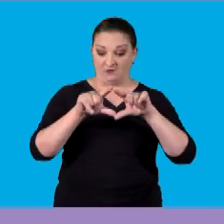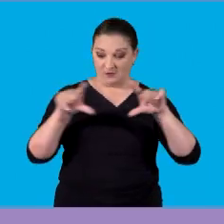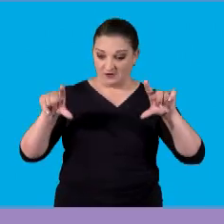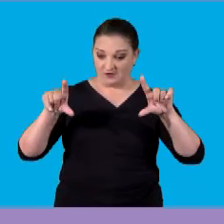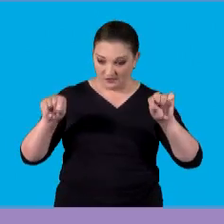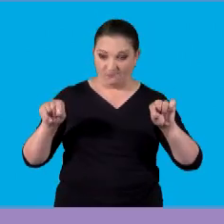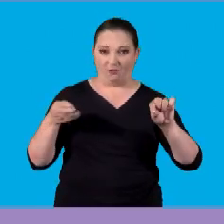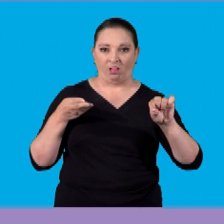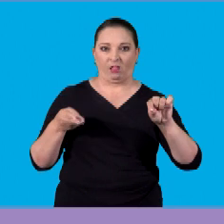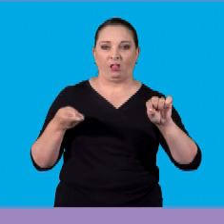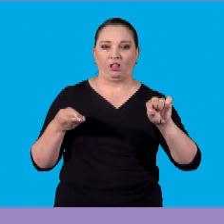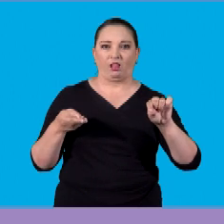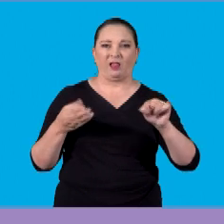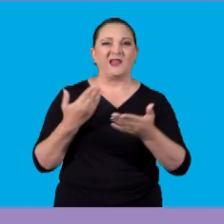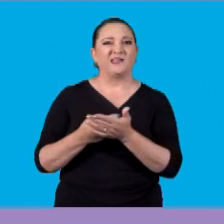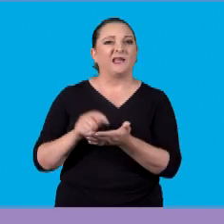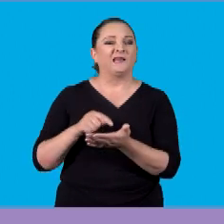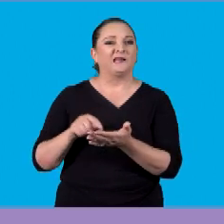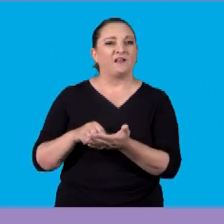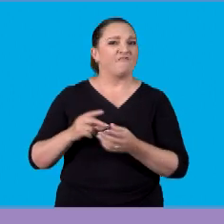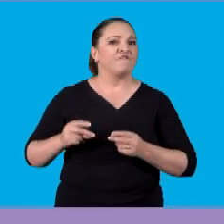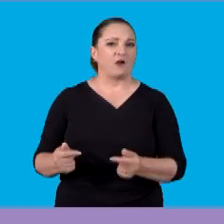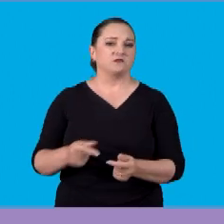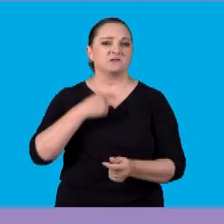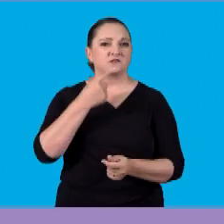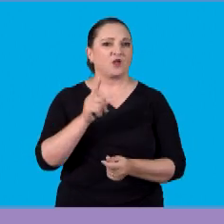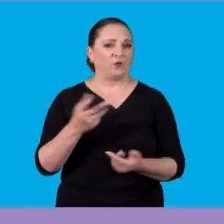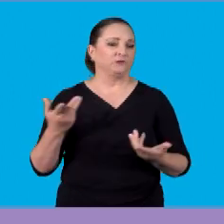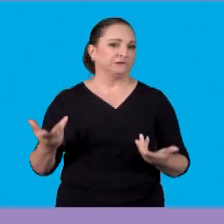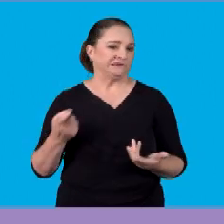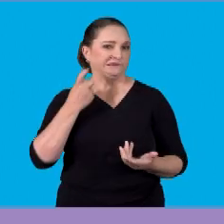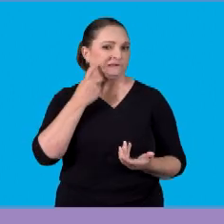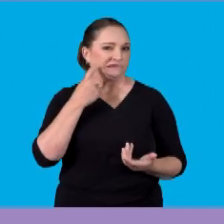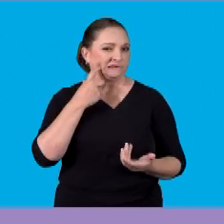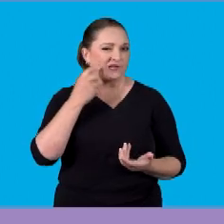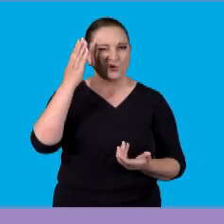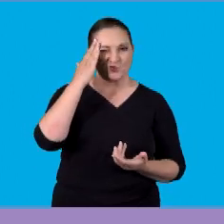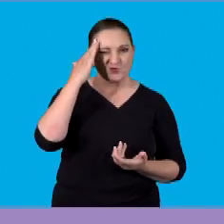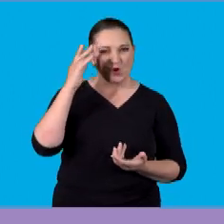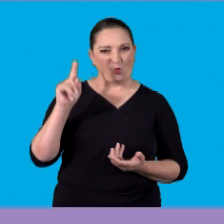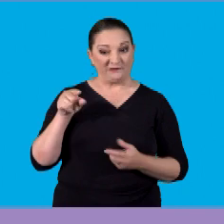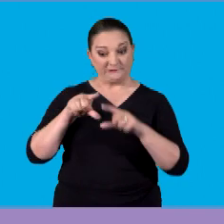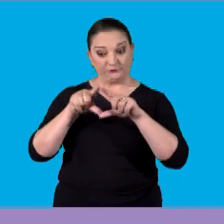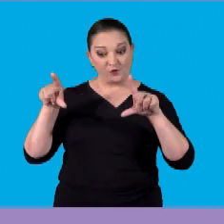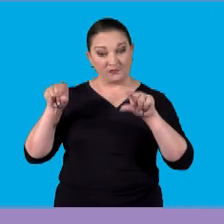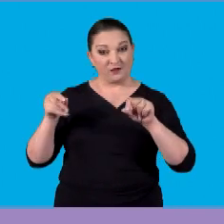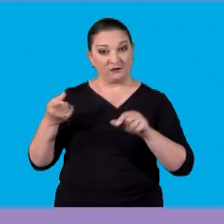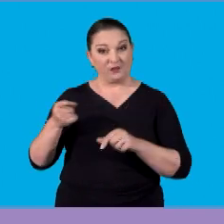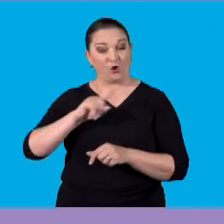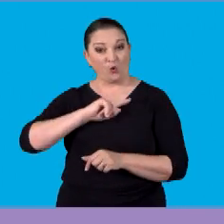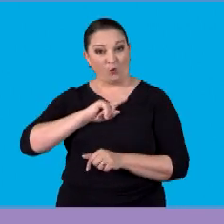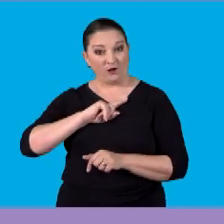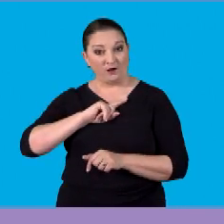a rectangle, then we could have calculated these angles much faster and much easier. Now, how do we know that that is a